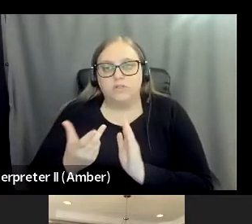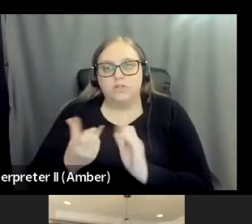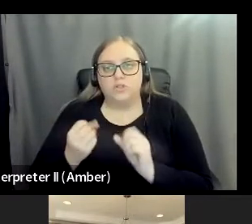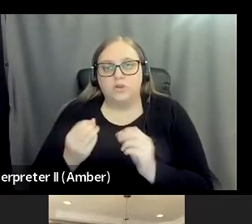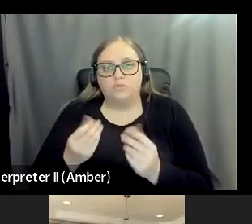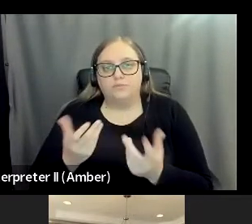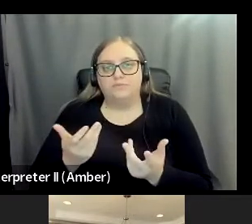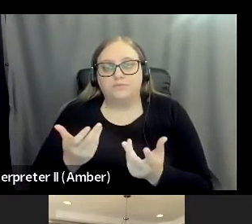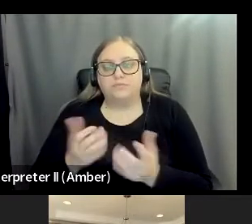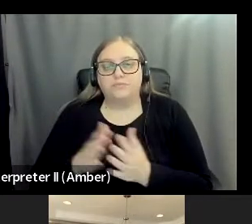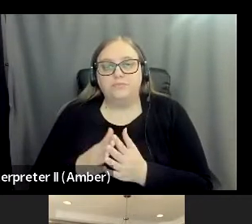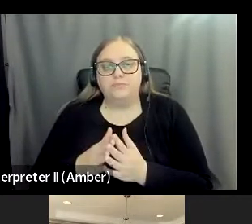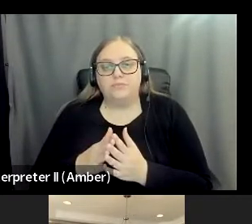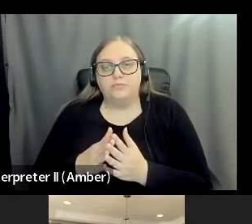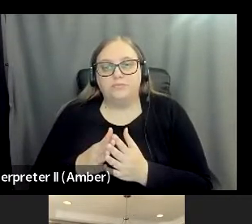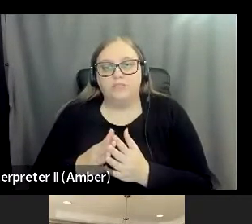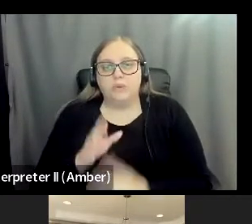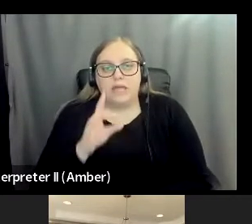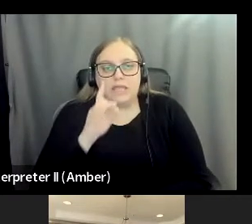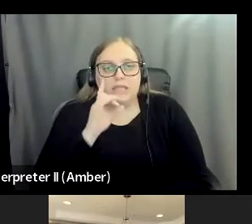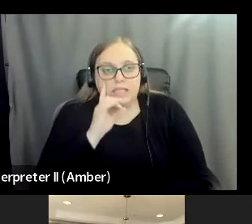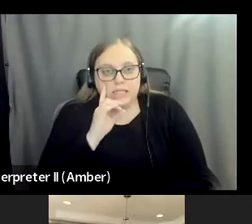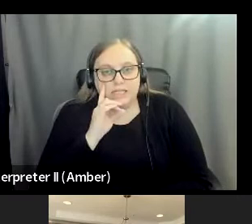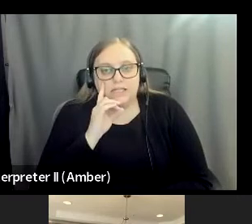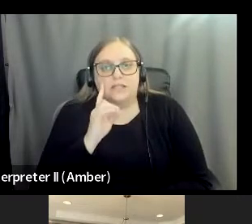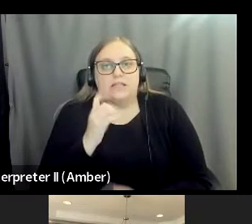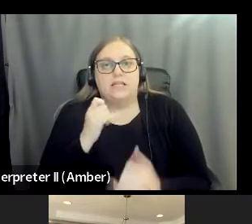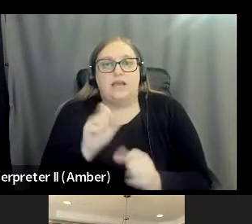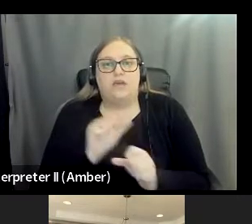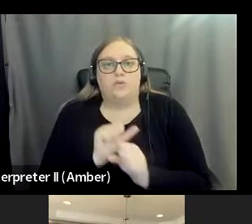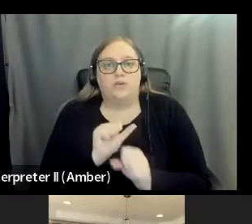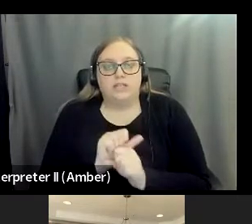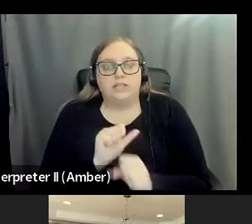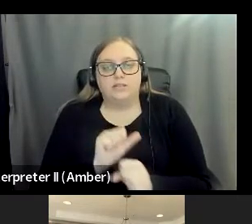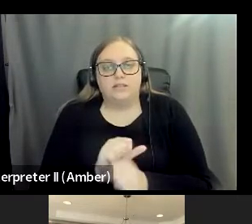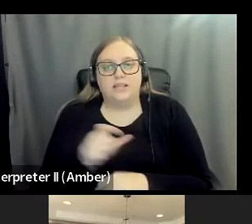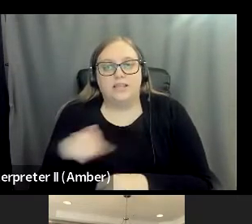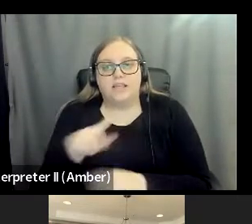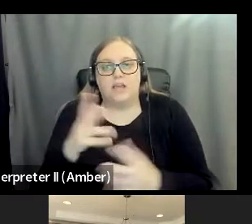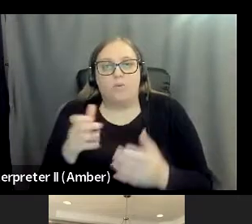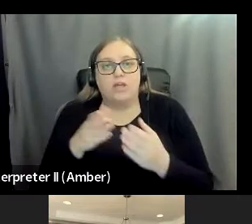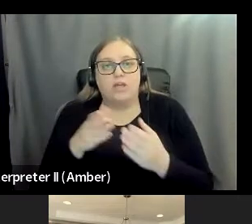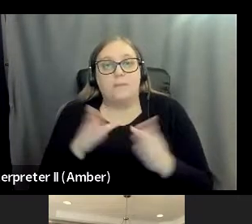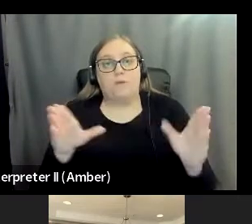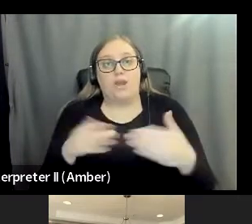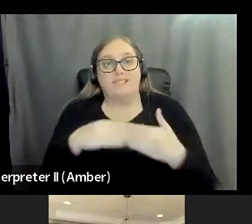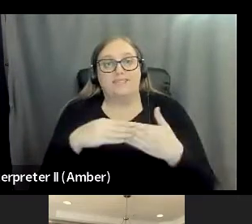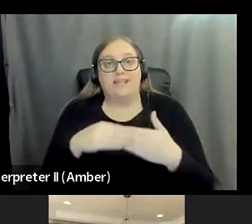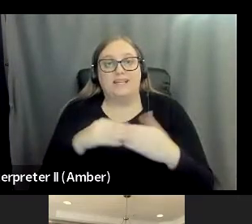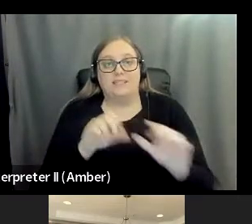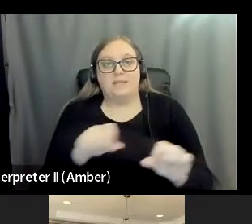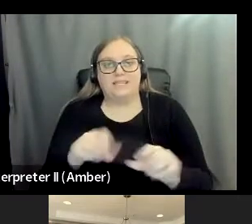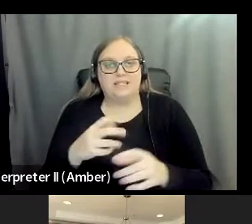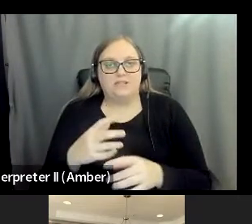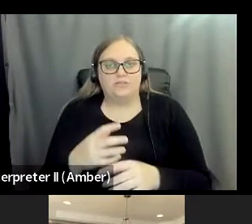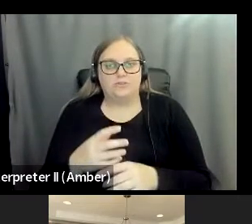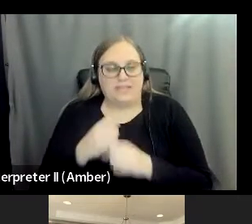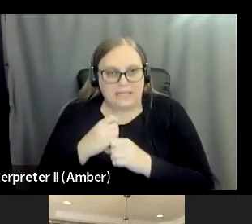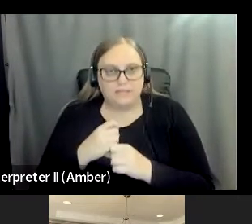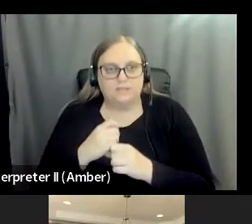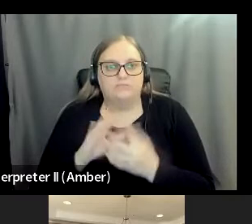so I think what's at work here is that they want the broadest flexibility they can possibly